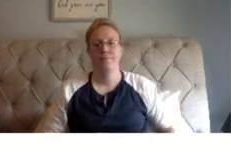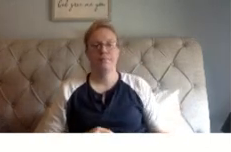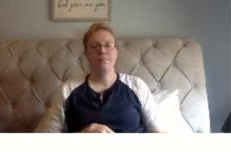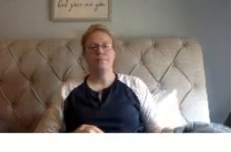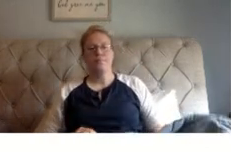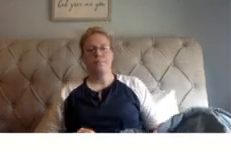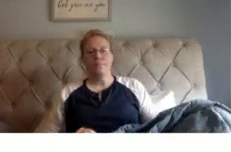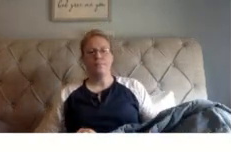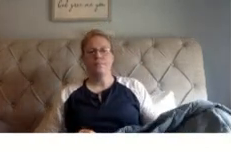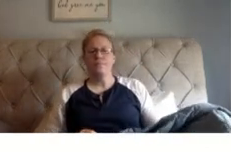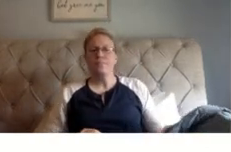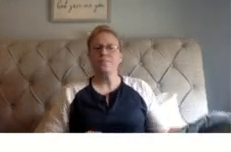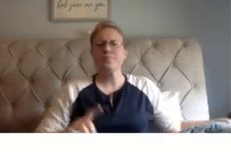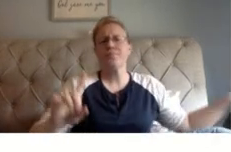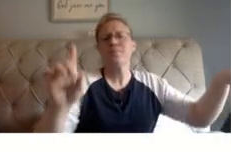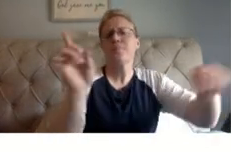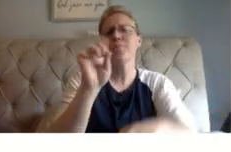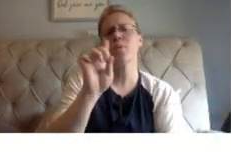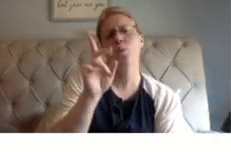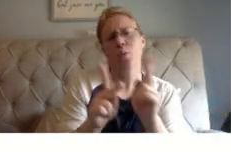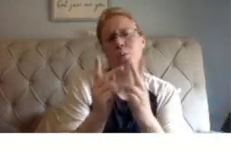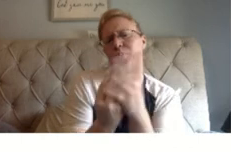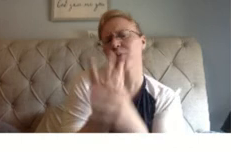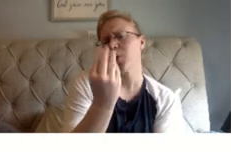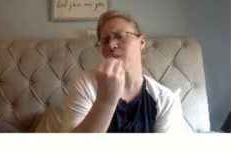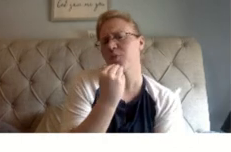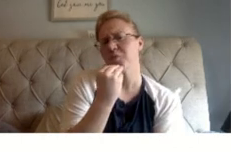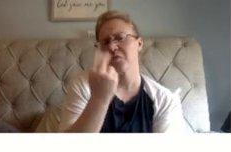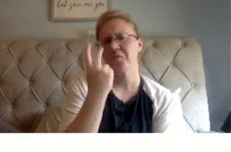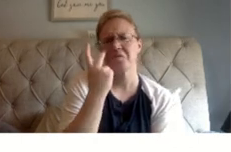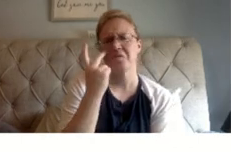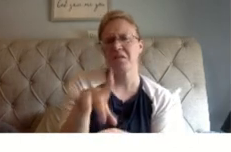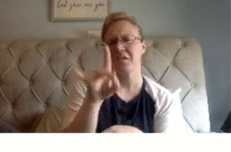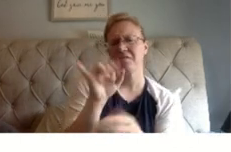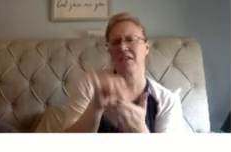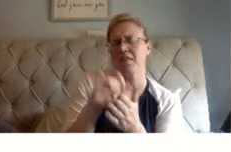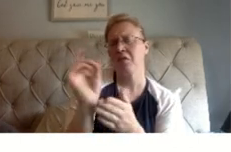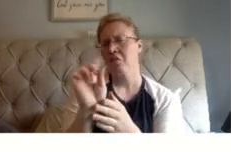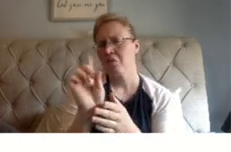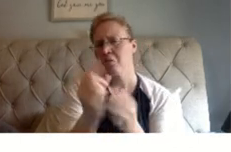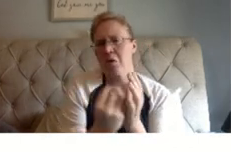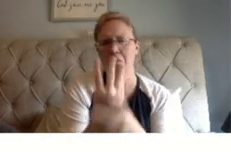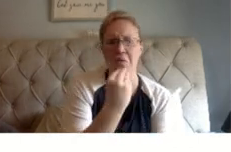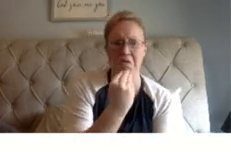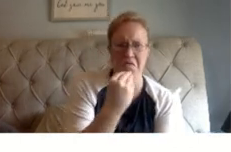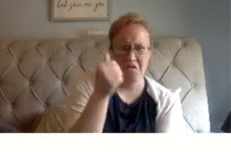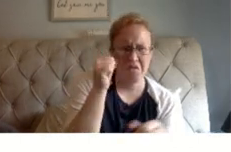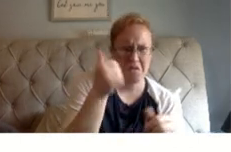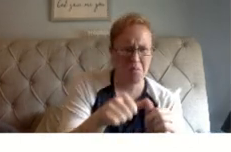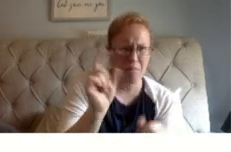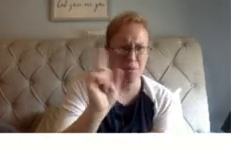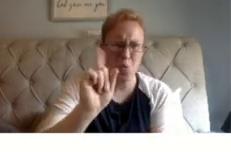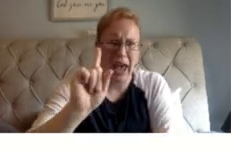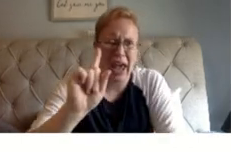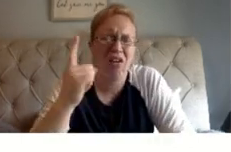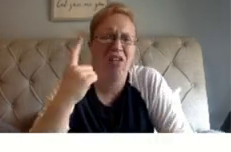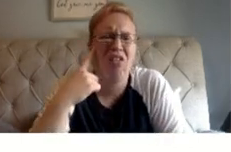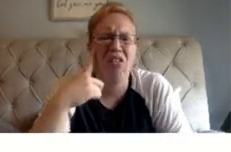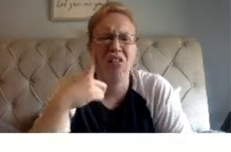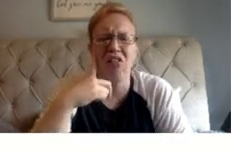Now, where are people growing food? Let's look and see if we can find that. Where are people growing food? Does anyone remember?